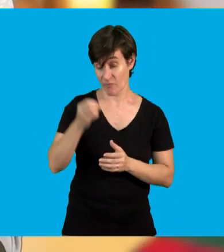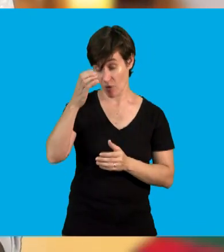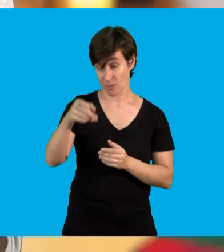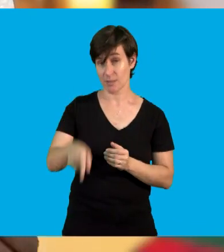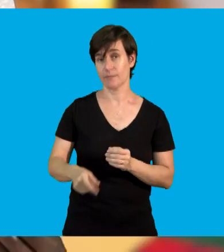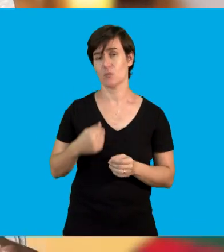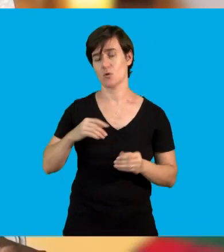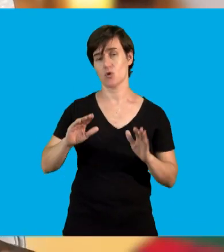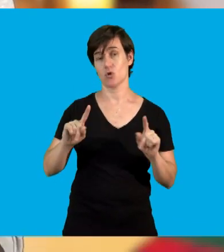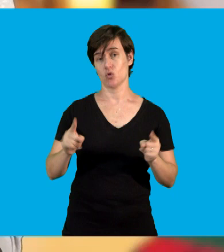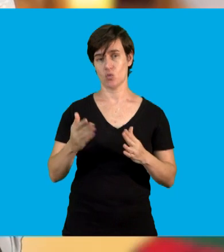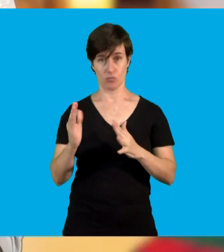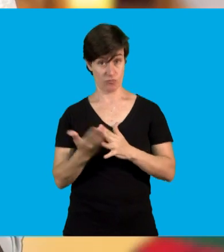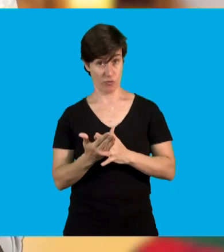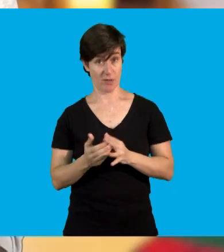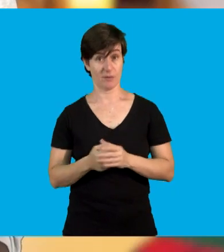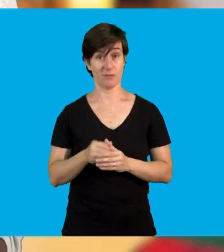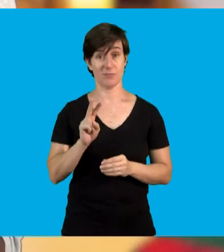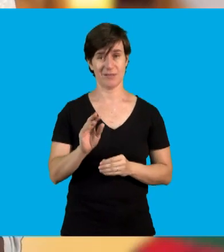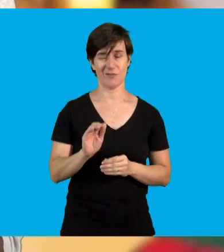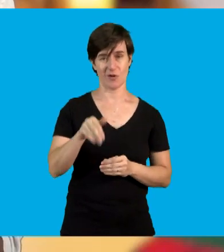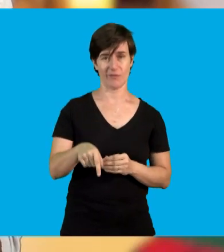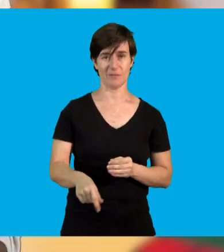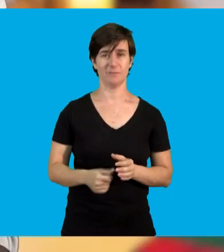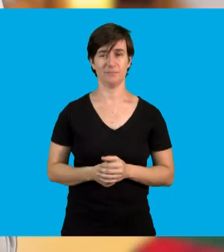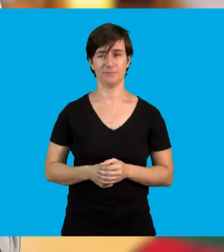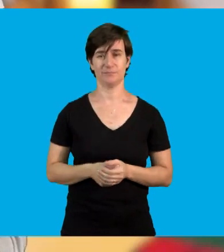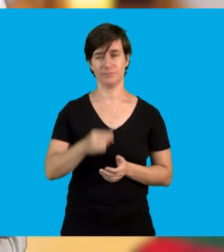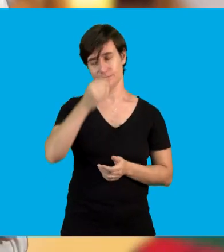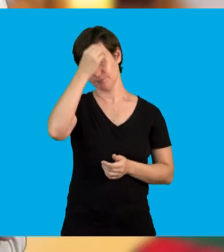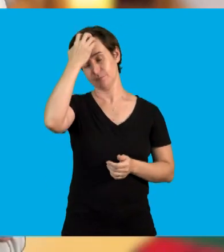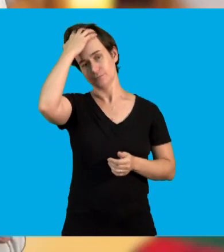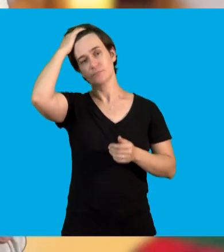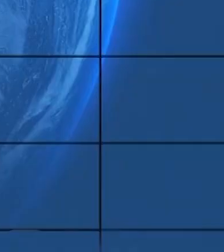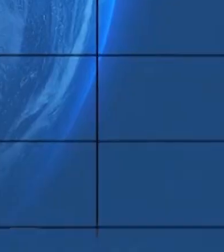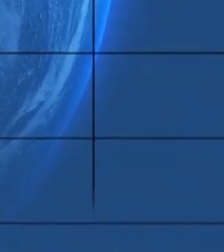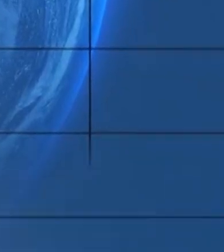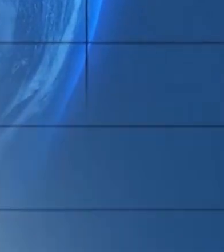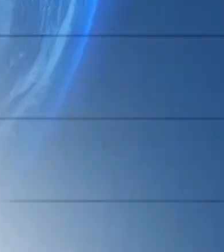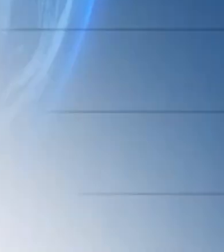our concept, we're just going to quickly go for a short break, and I will see you just after this.